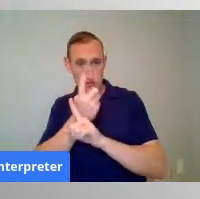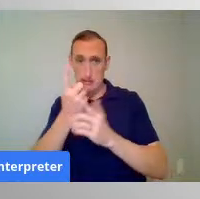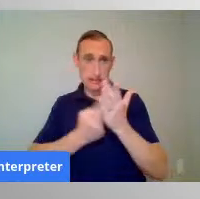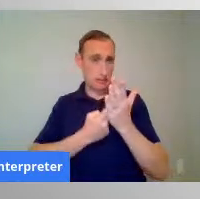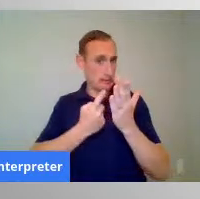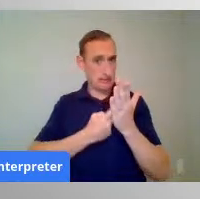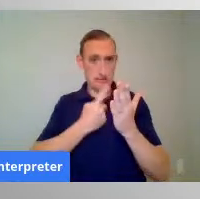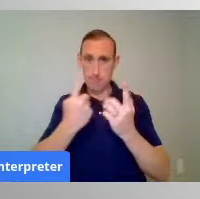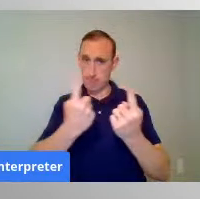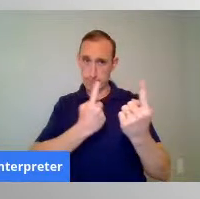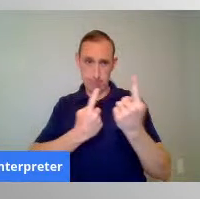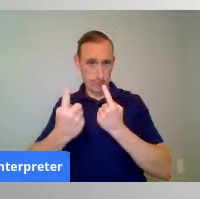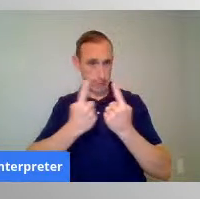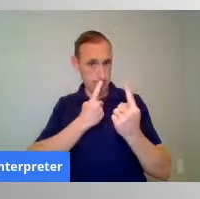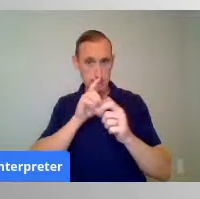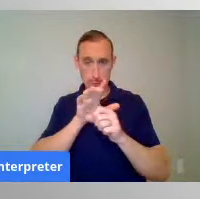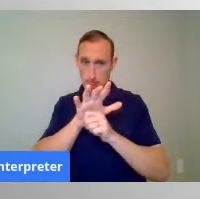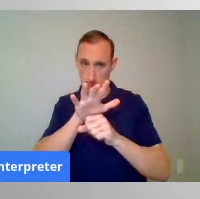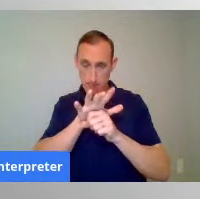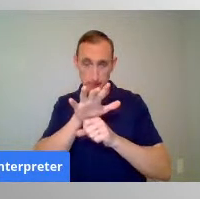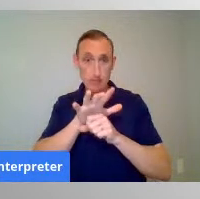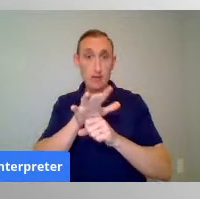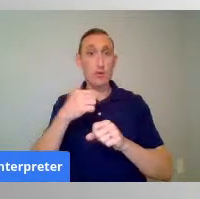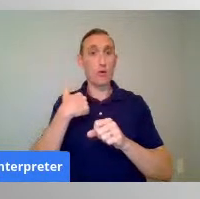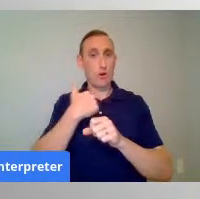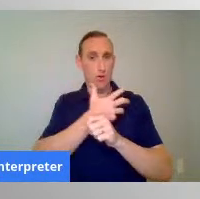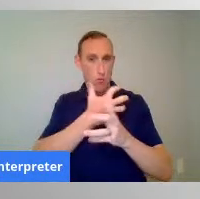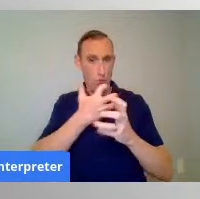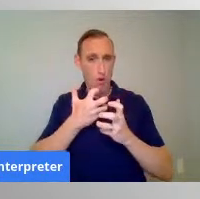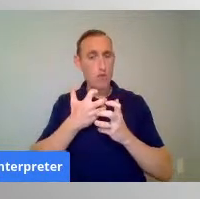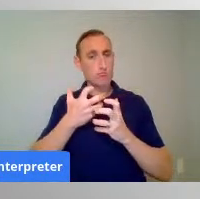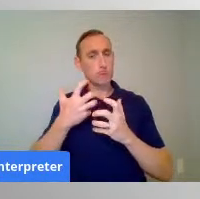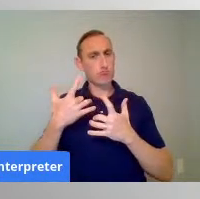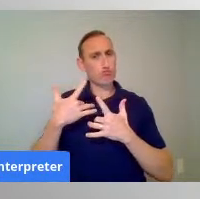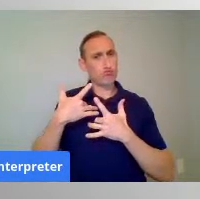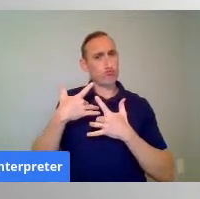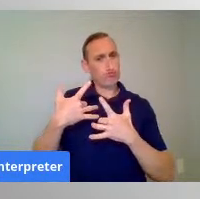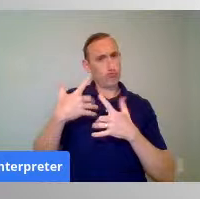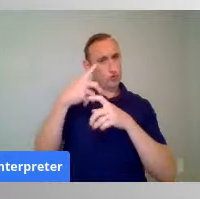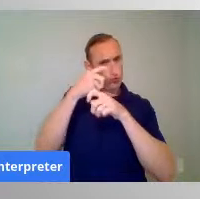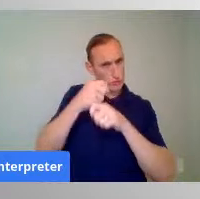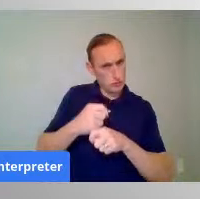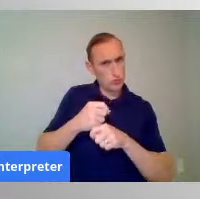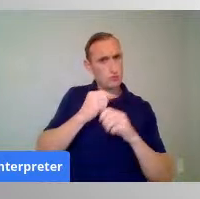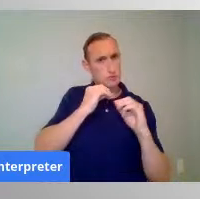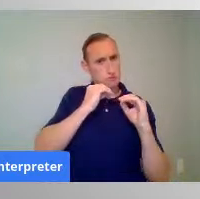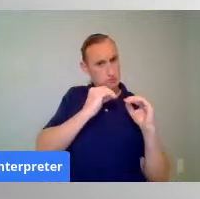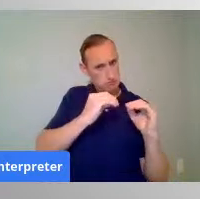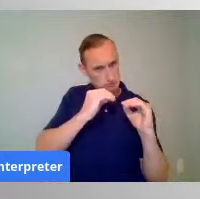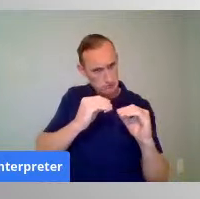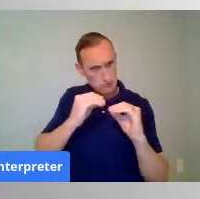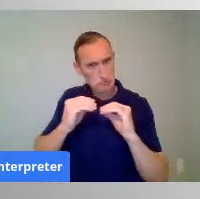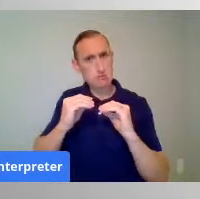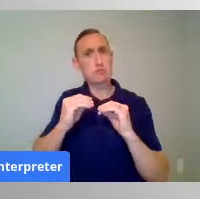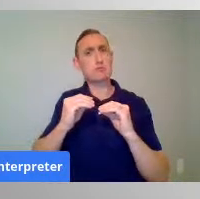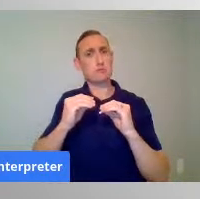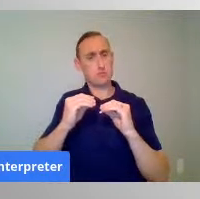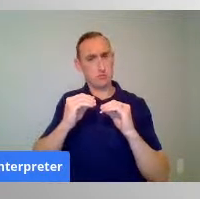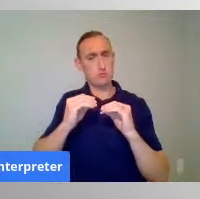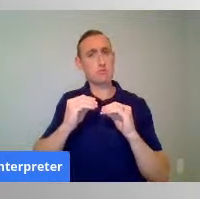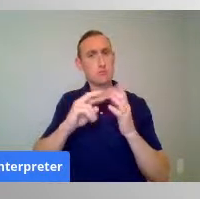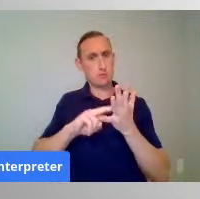being traditional with some of our instruction. So I love the way that we were looking at having some